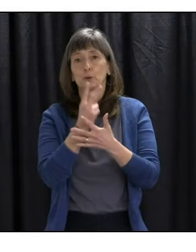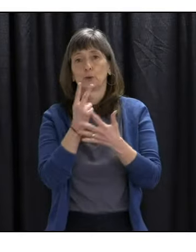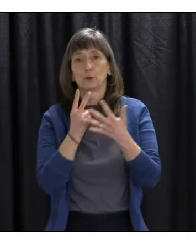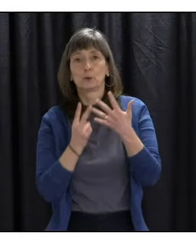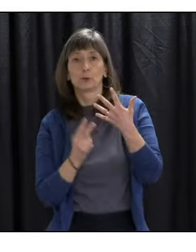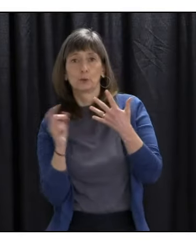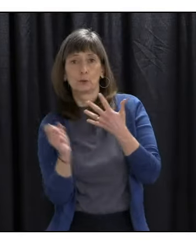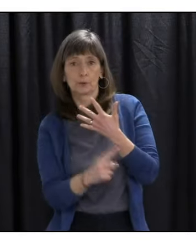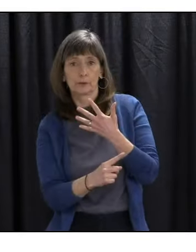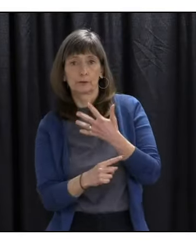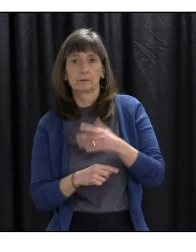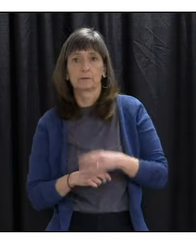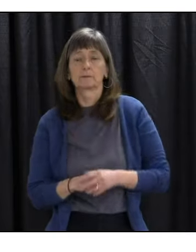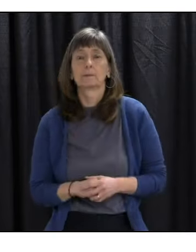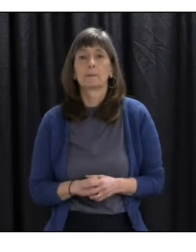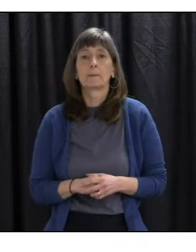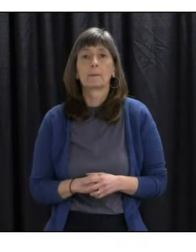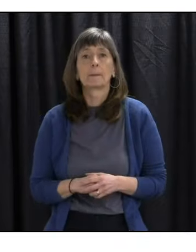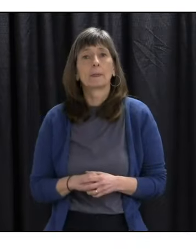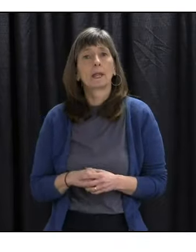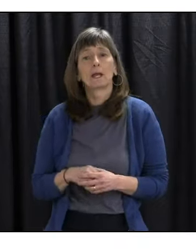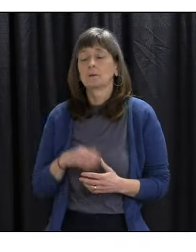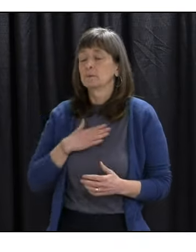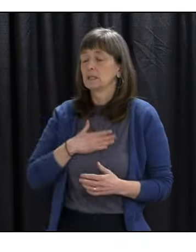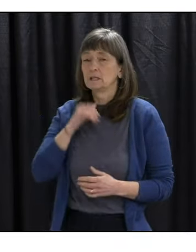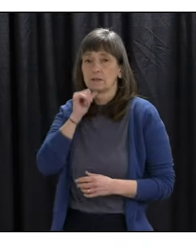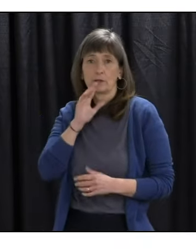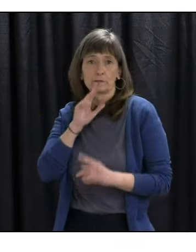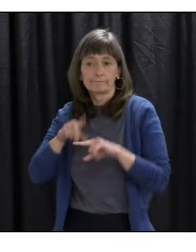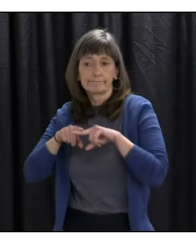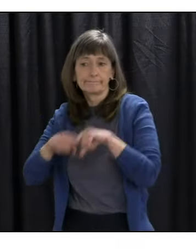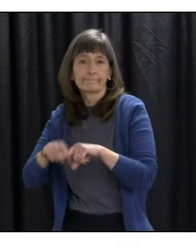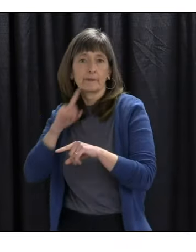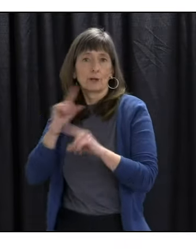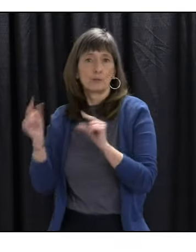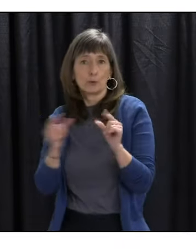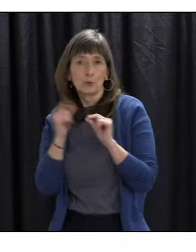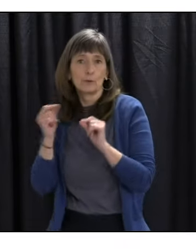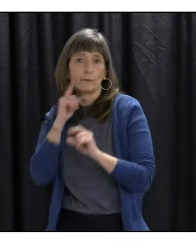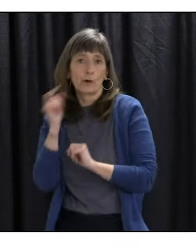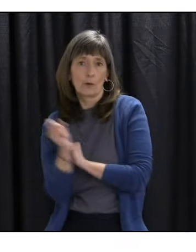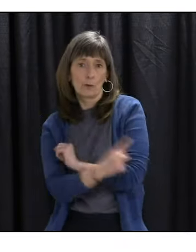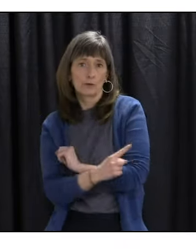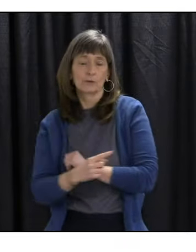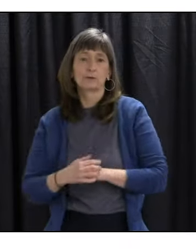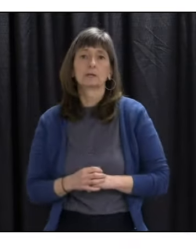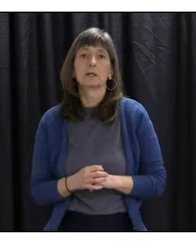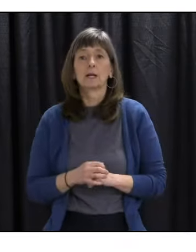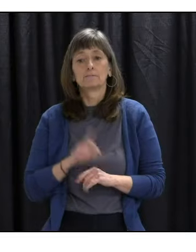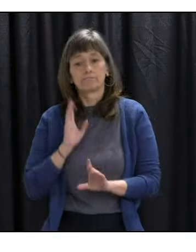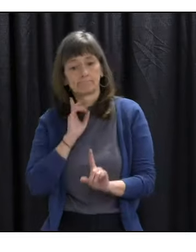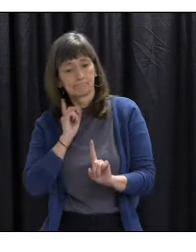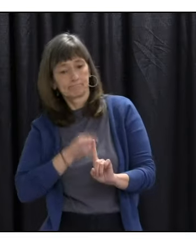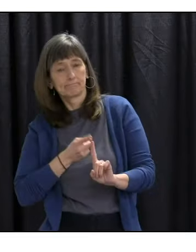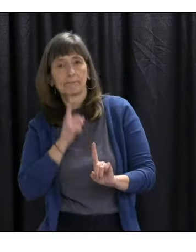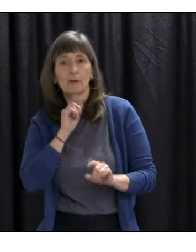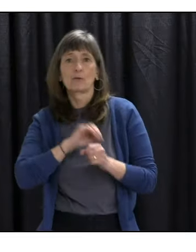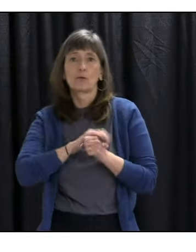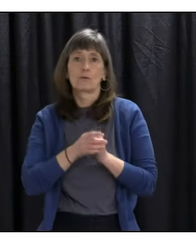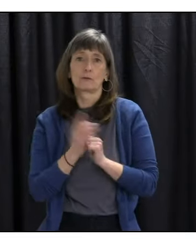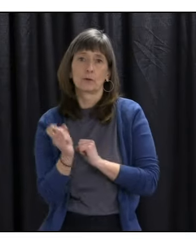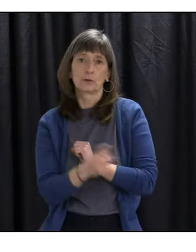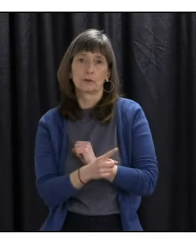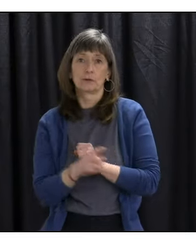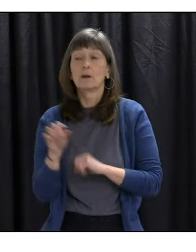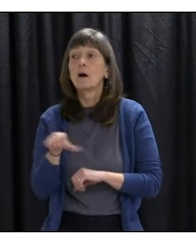We suggest that you not ask rumor-based questions because the purpose of these briefings is to address COVID-19 issues only. All other